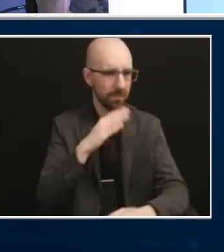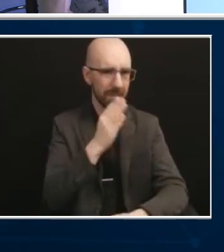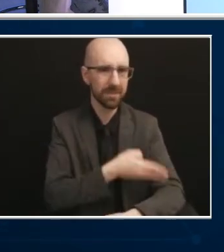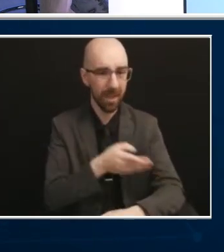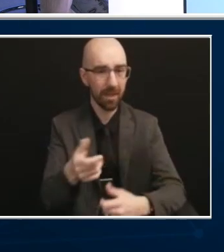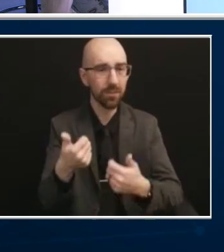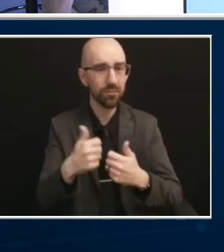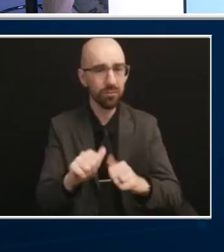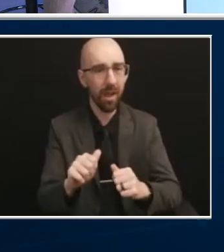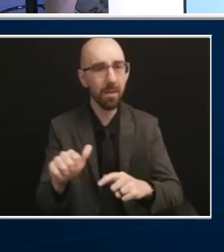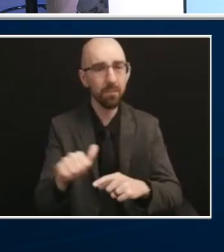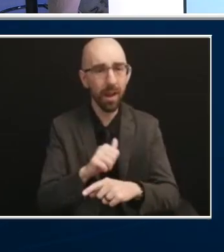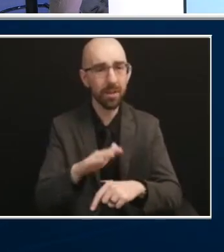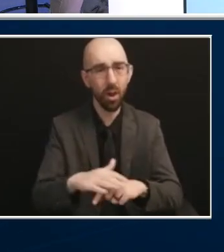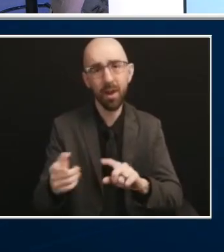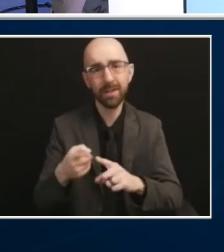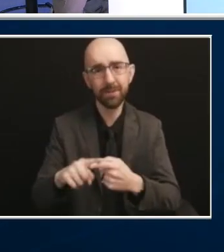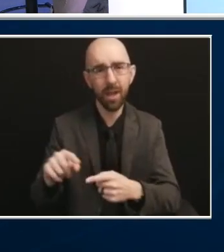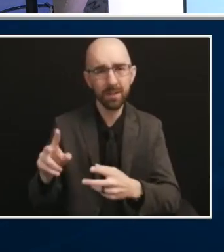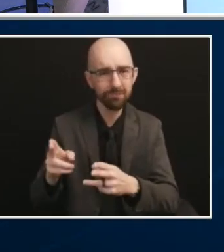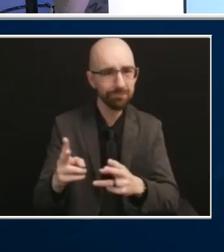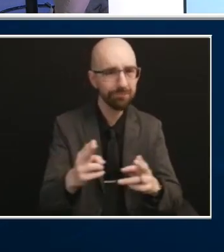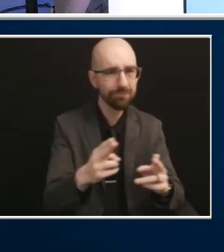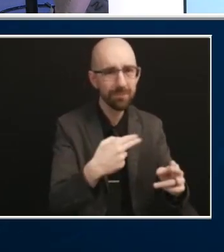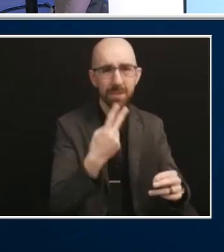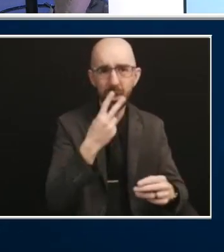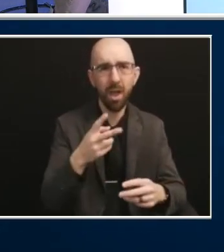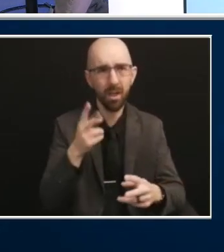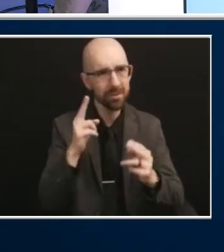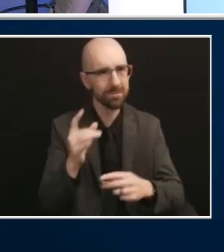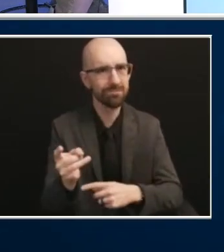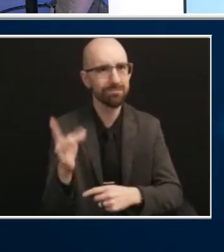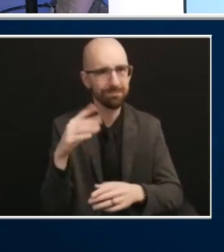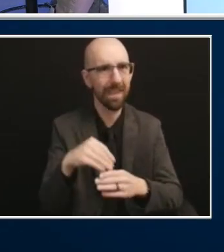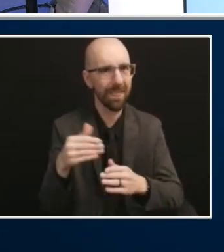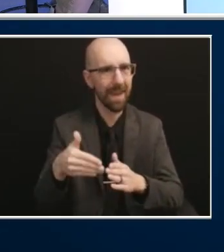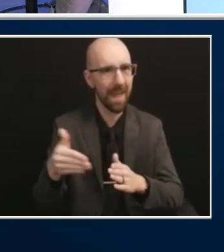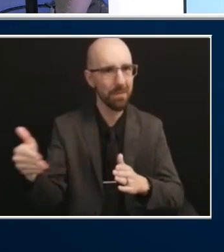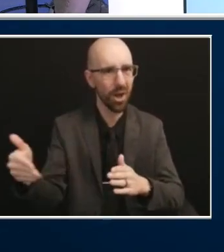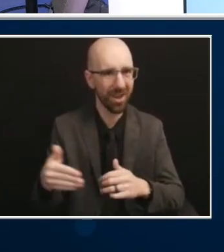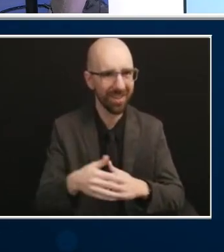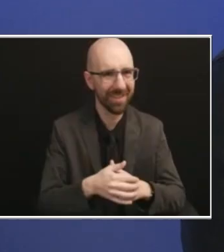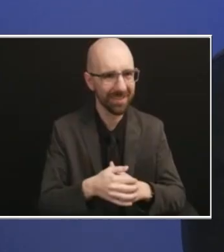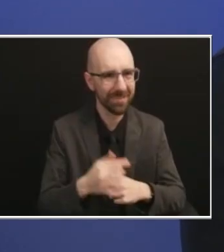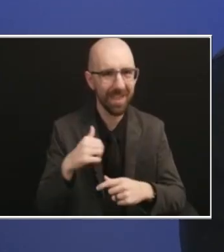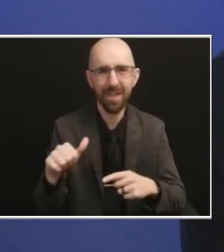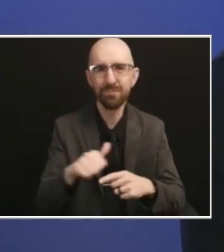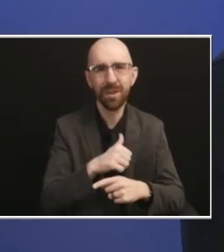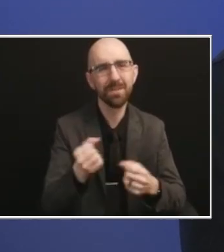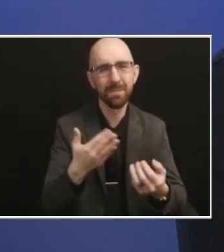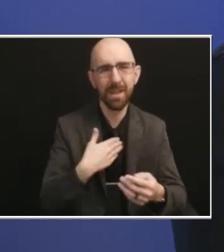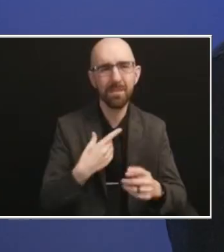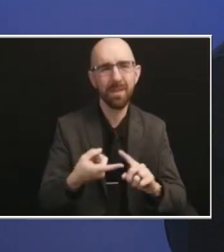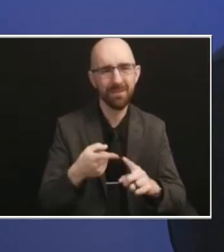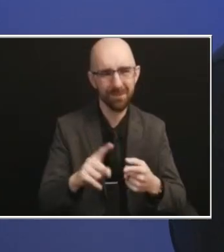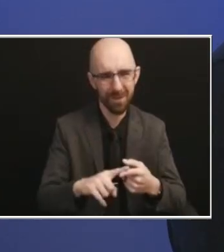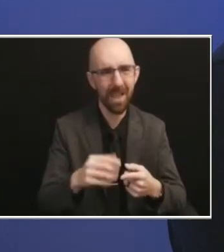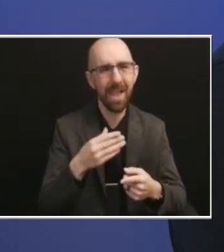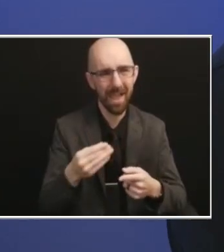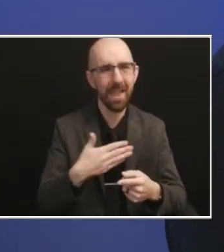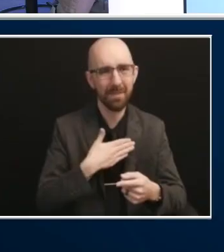practiced on all his friends. We saw a lot of bad haircuts in our neighborhood. I practice on a lot of my friends and my